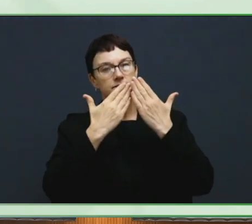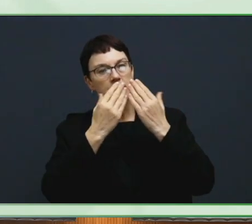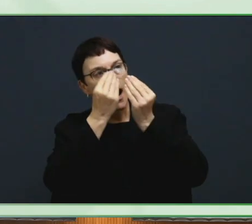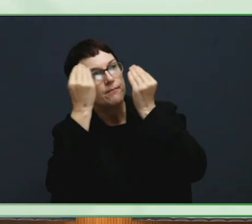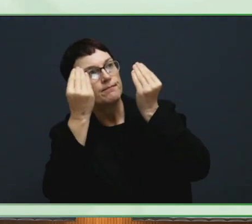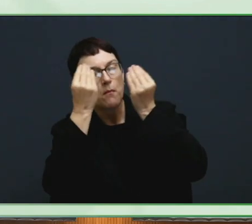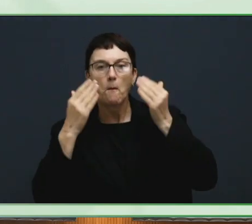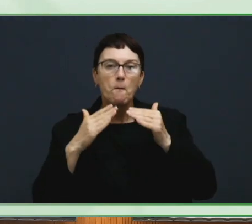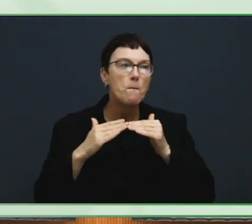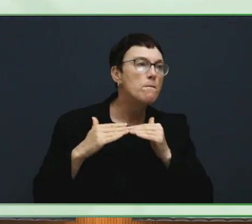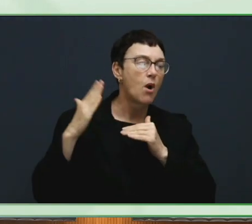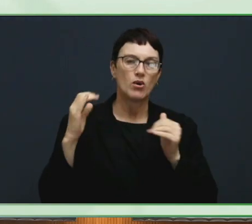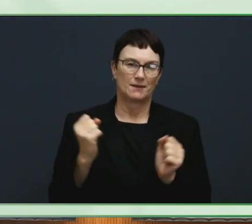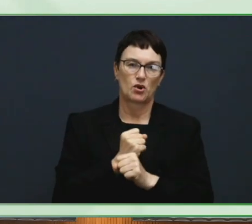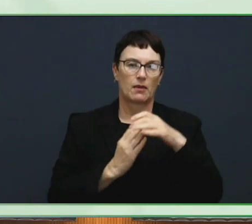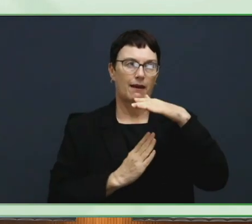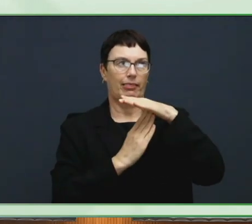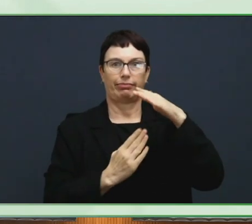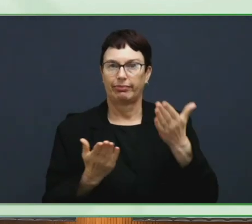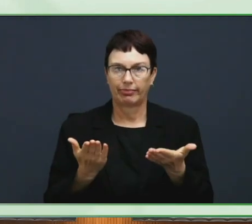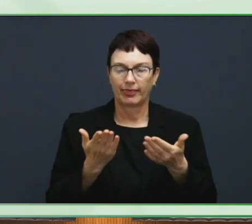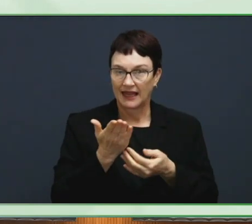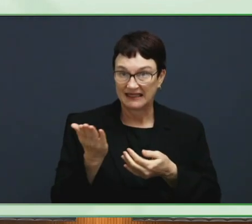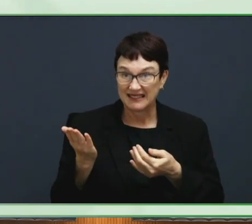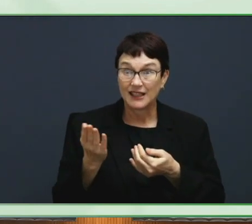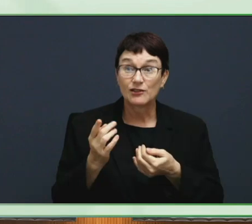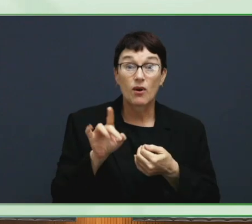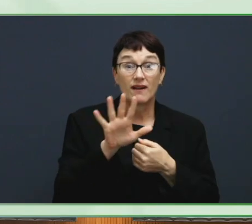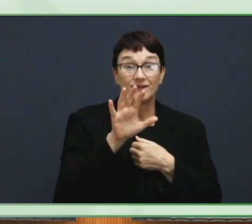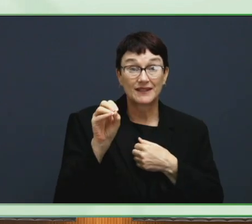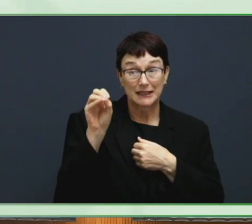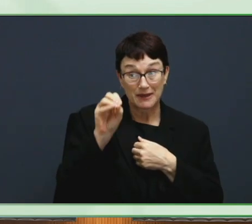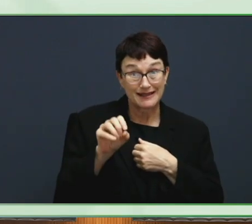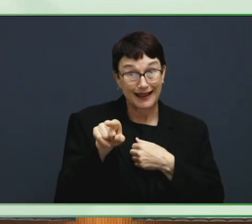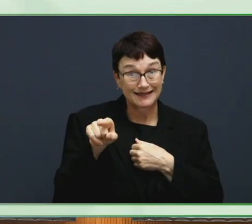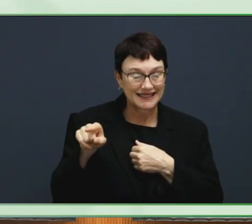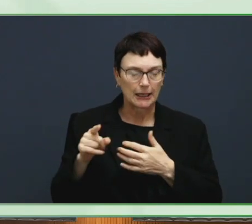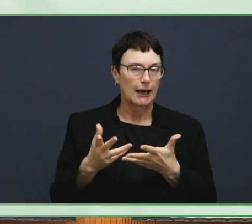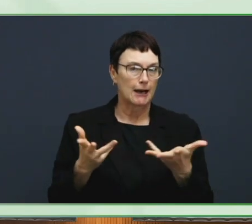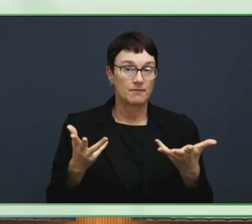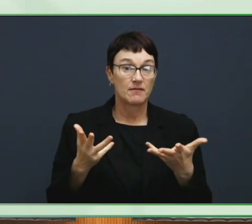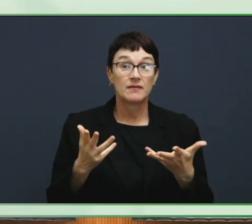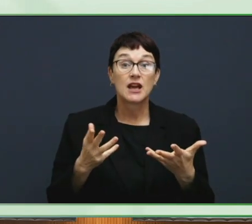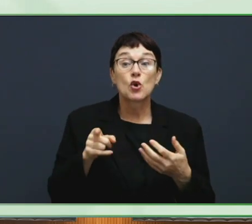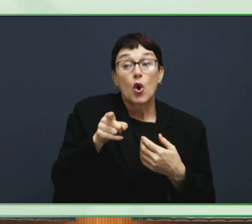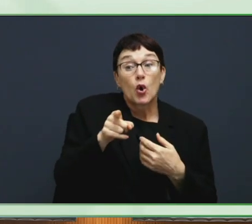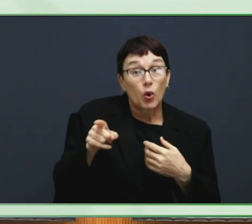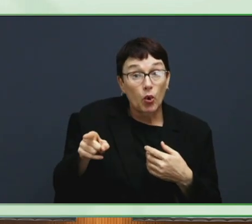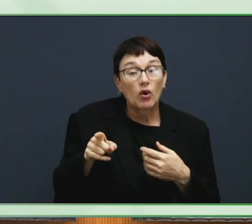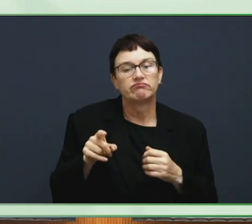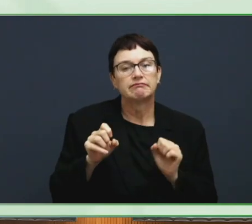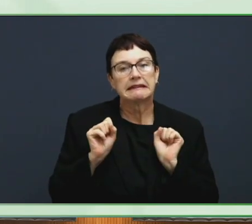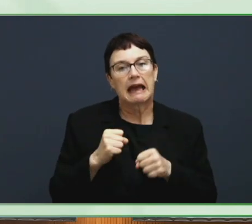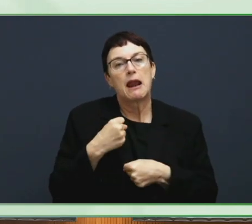those unable to continue the education, only 16% are employed. I have seen